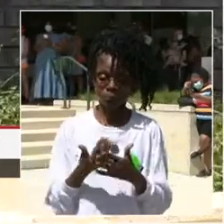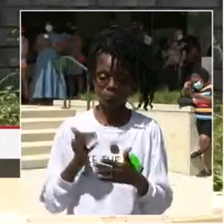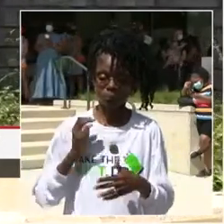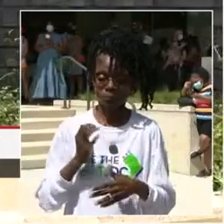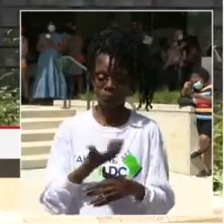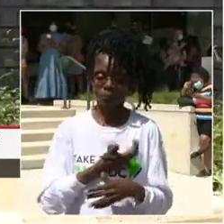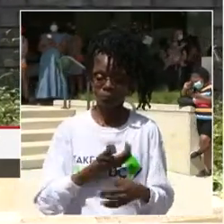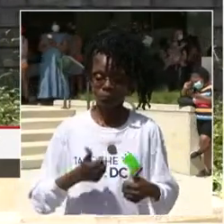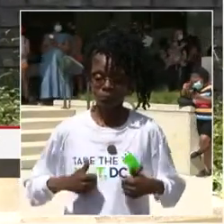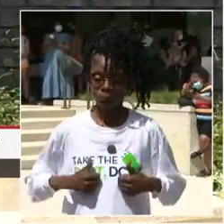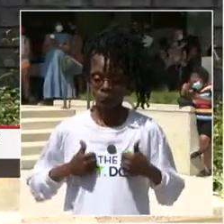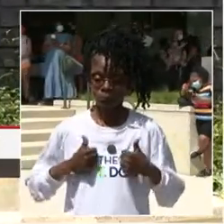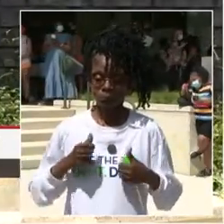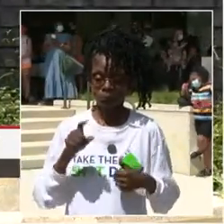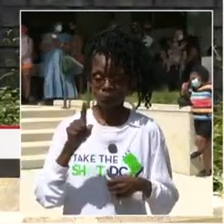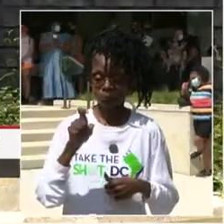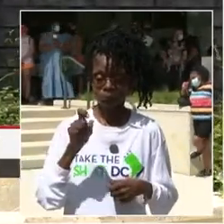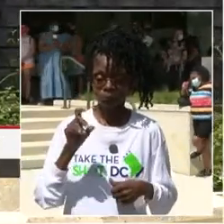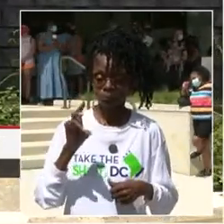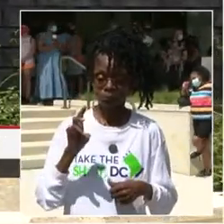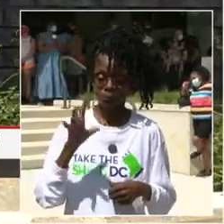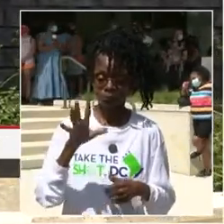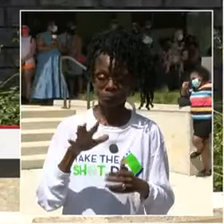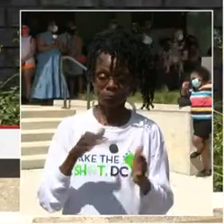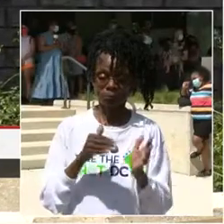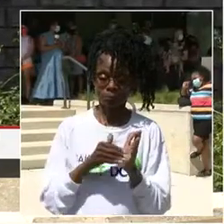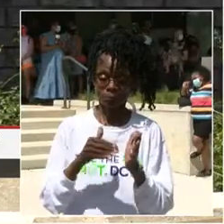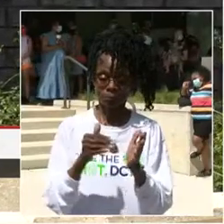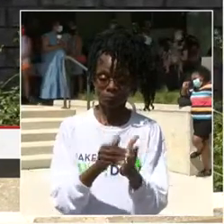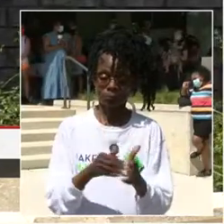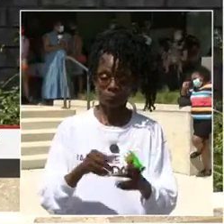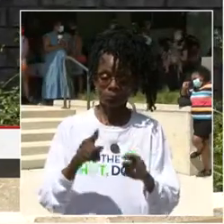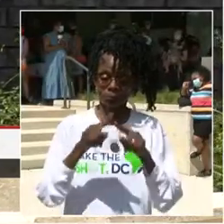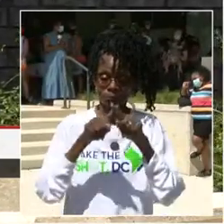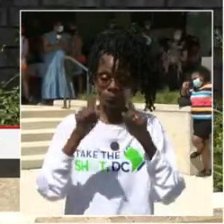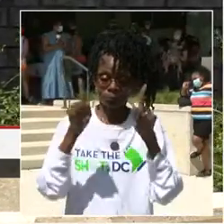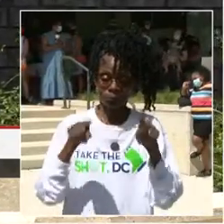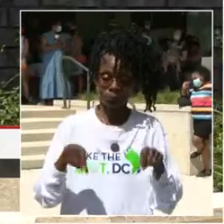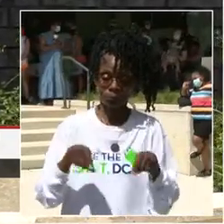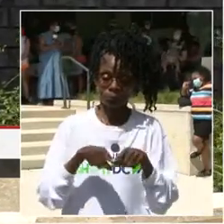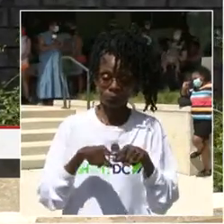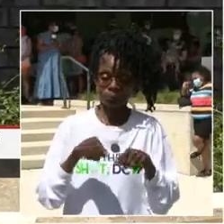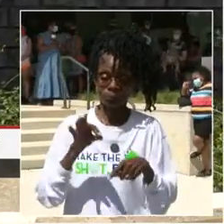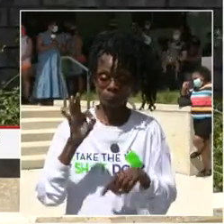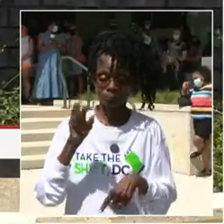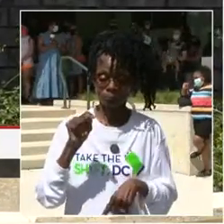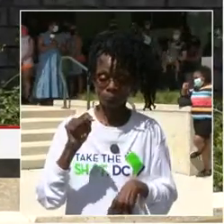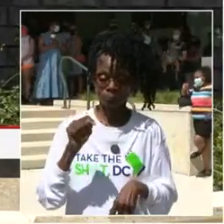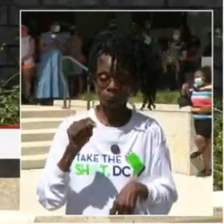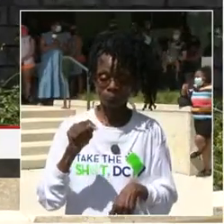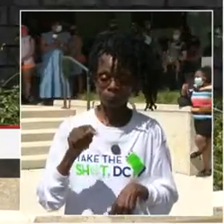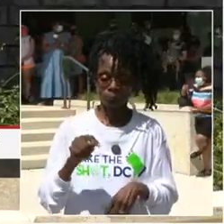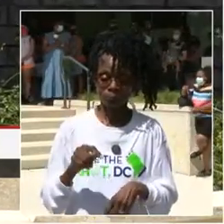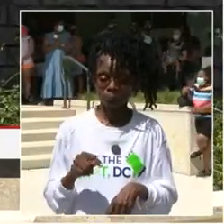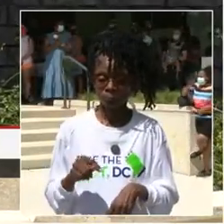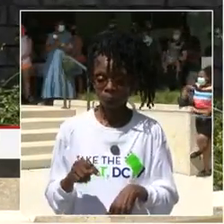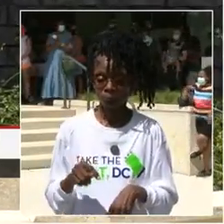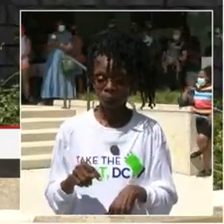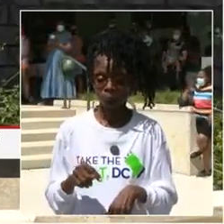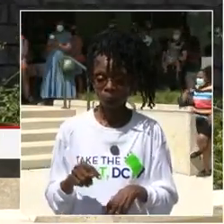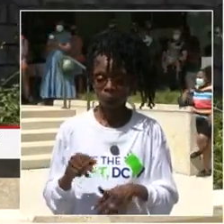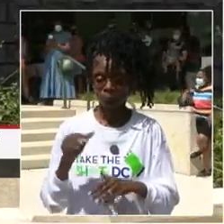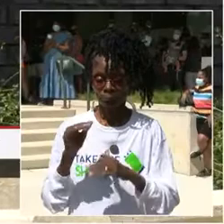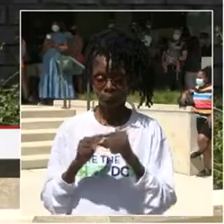175,000-square-foot building renovation, you'll see that the neighboring Shaw Dog Park and Skate Park were not forgotten. They received